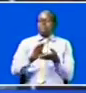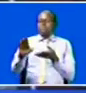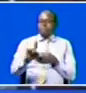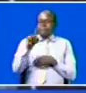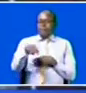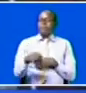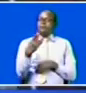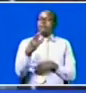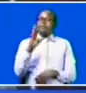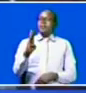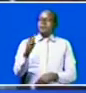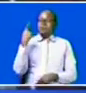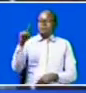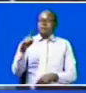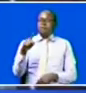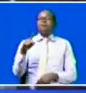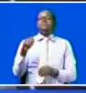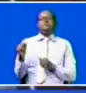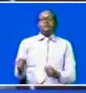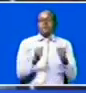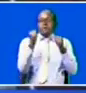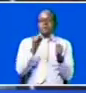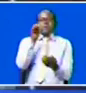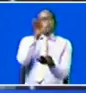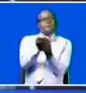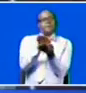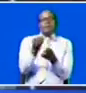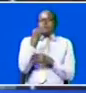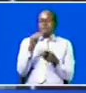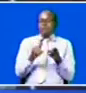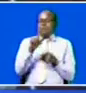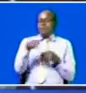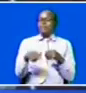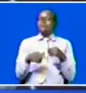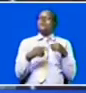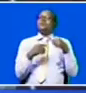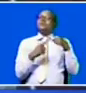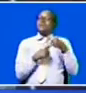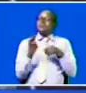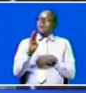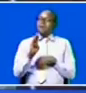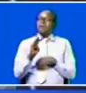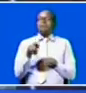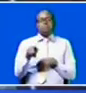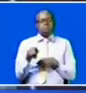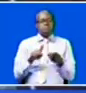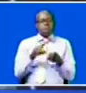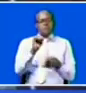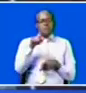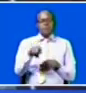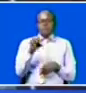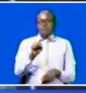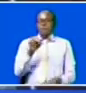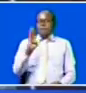1.4 billion for strategic food reserves, 1.9 billion for Kenya Cereal Enhancement Program, and 0.5